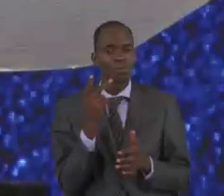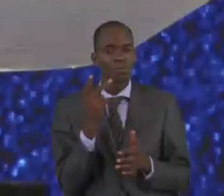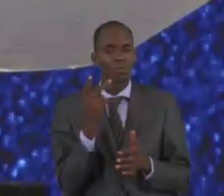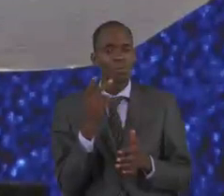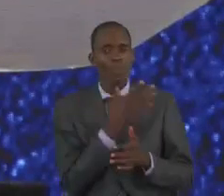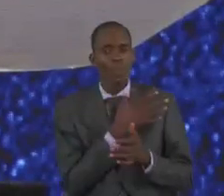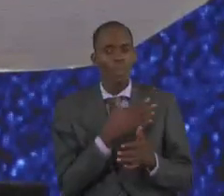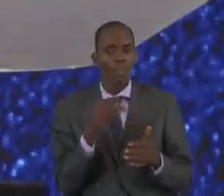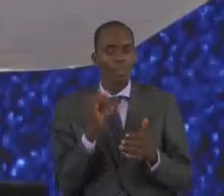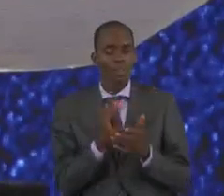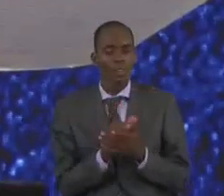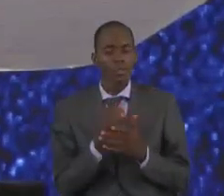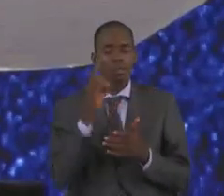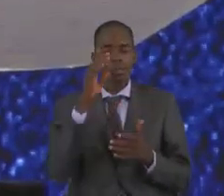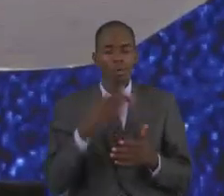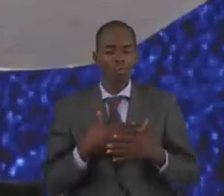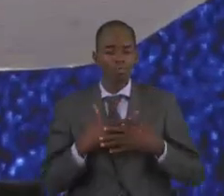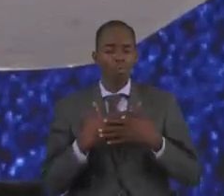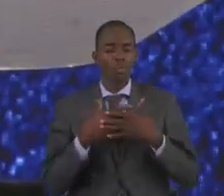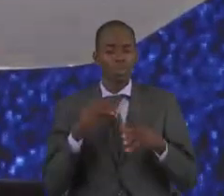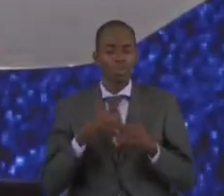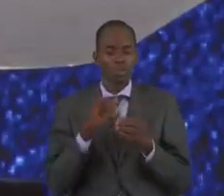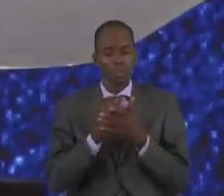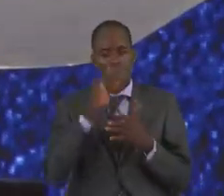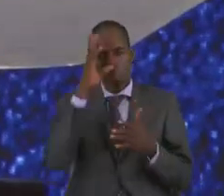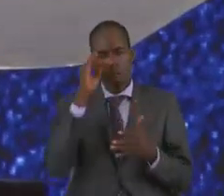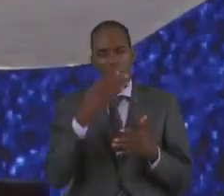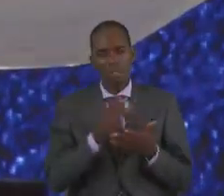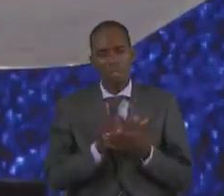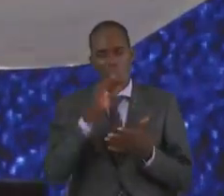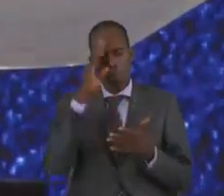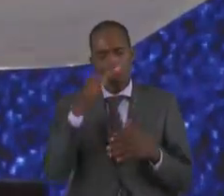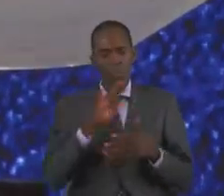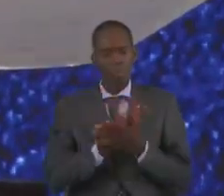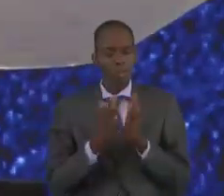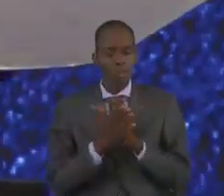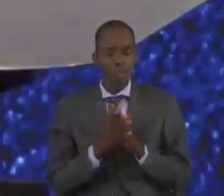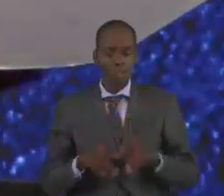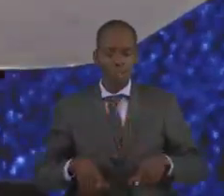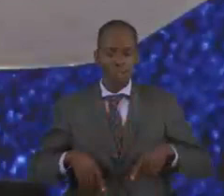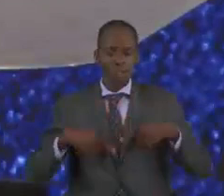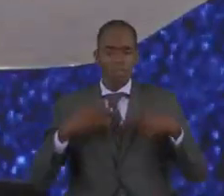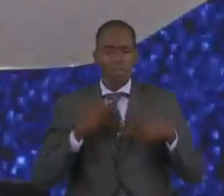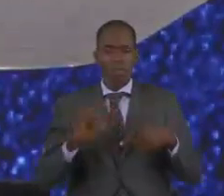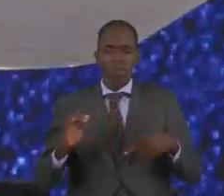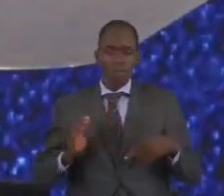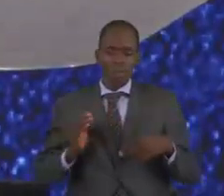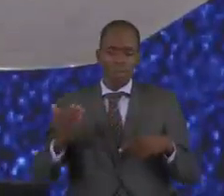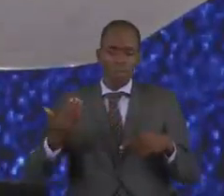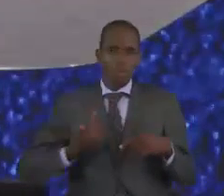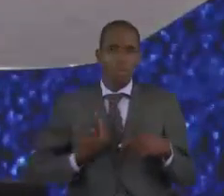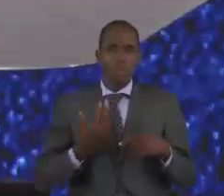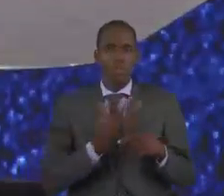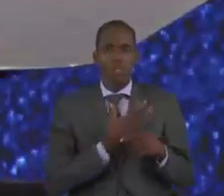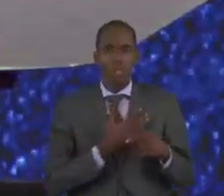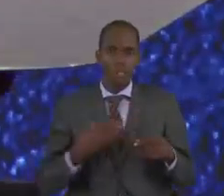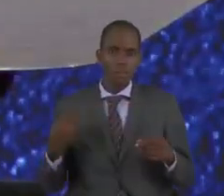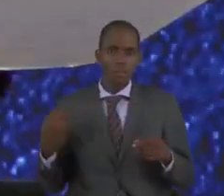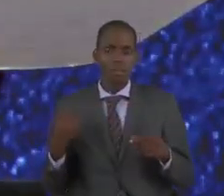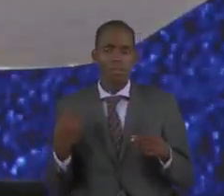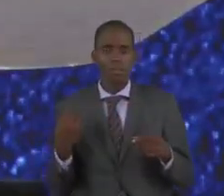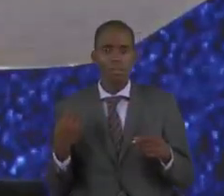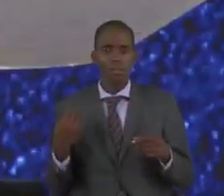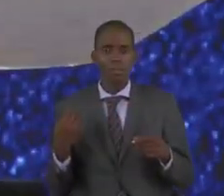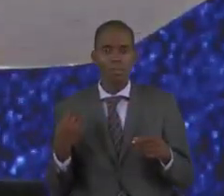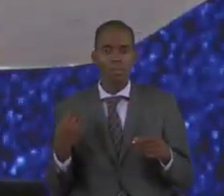and that man became a living soul. And God breathed into this man, the